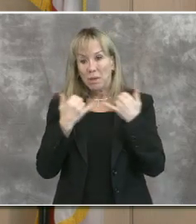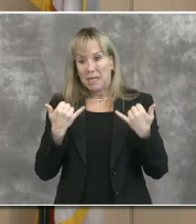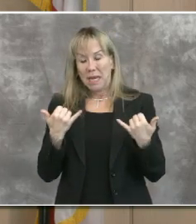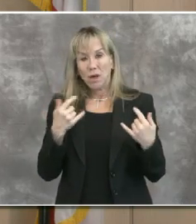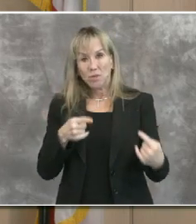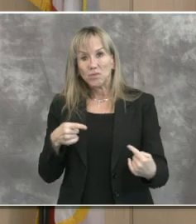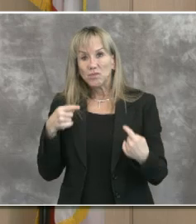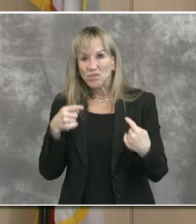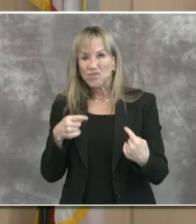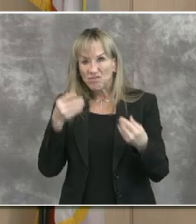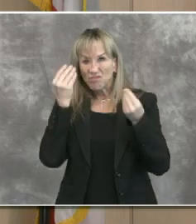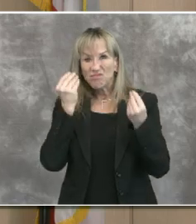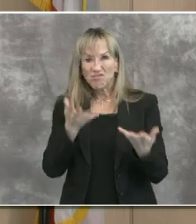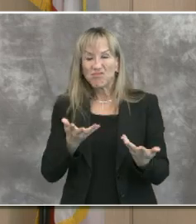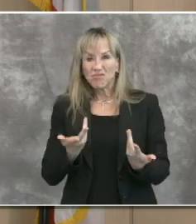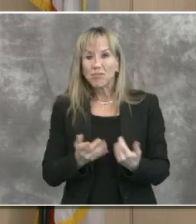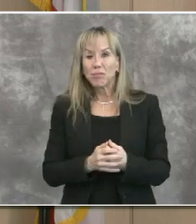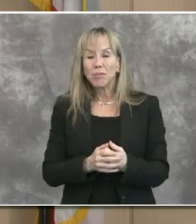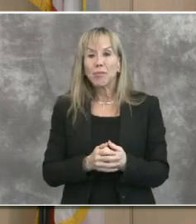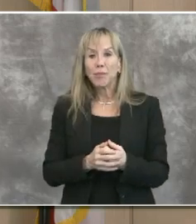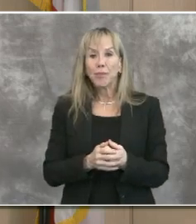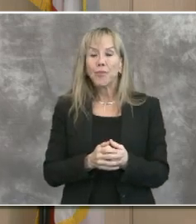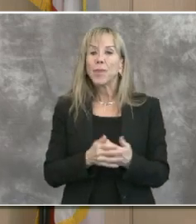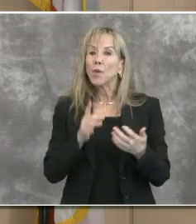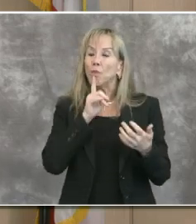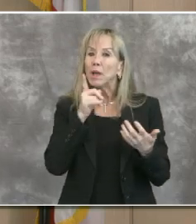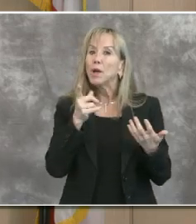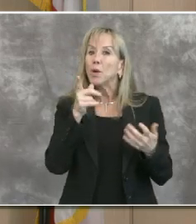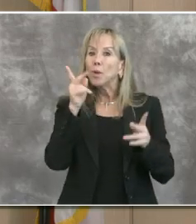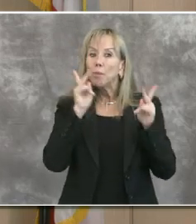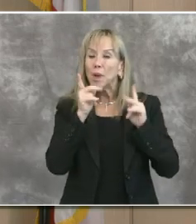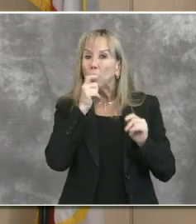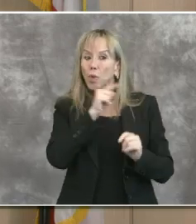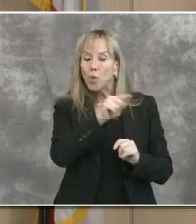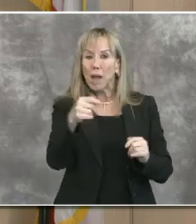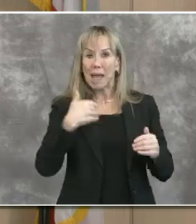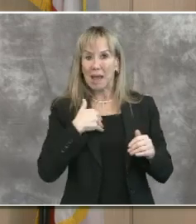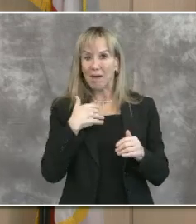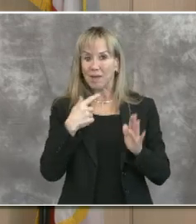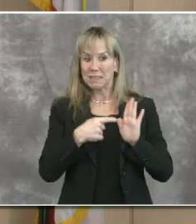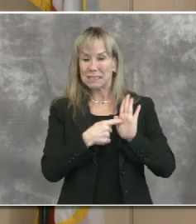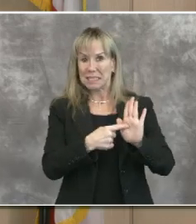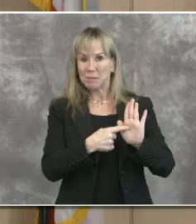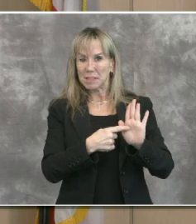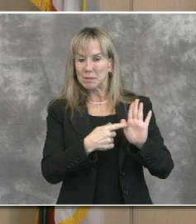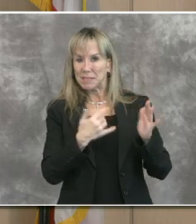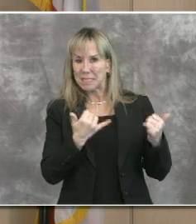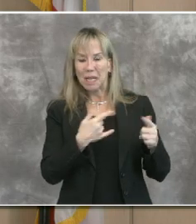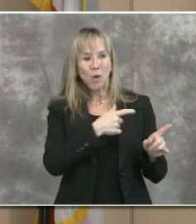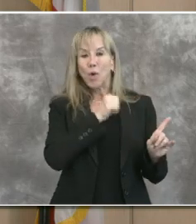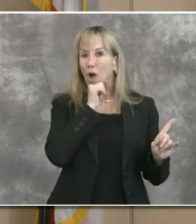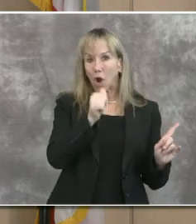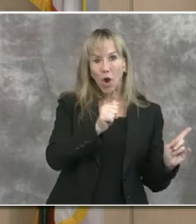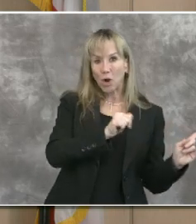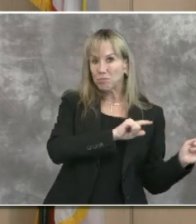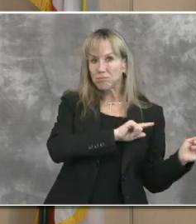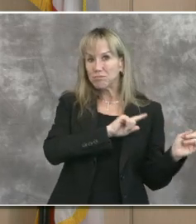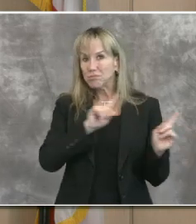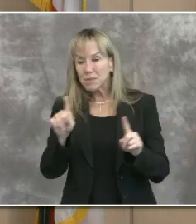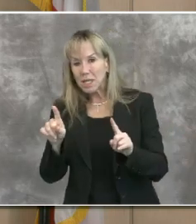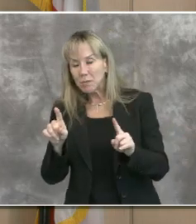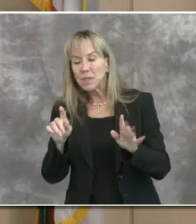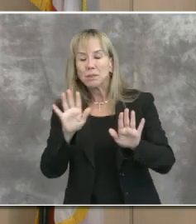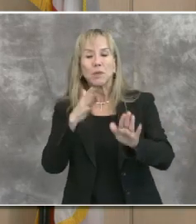with, frankly, is that we would like people who have symptoms now who aren't coming into our medical system for